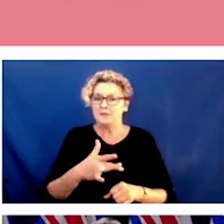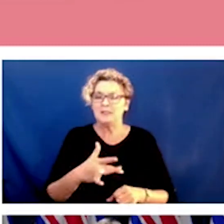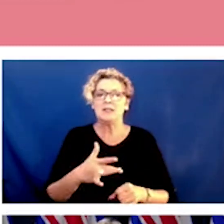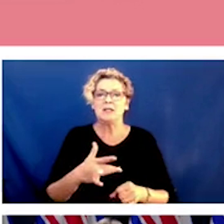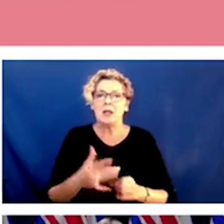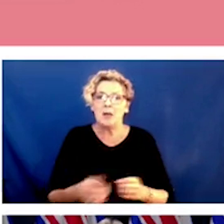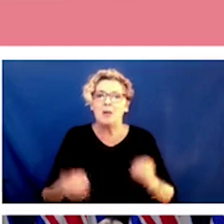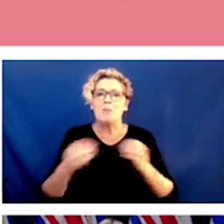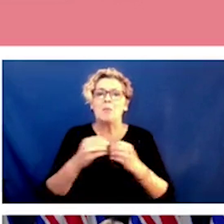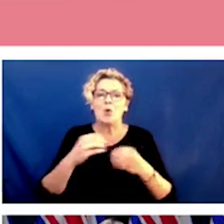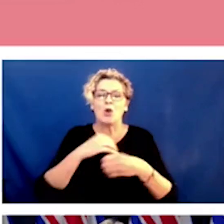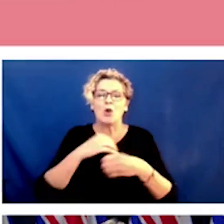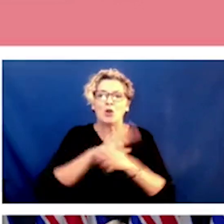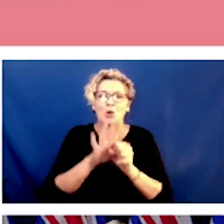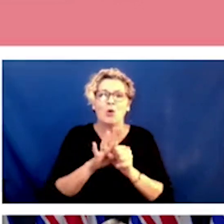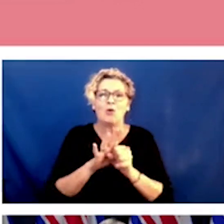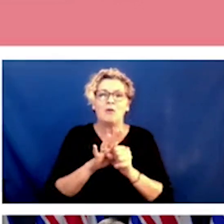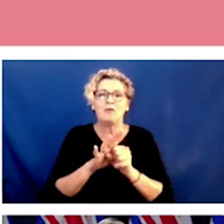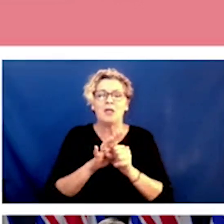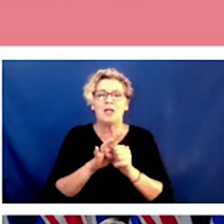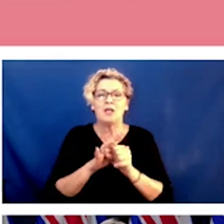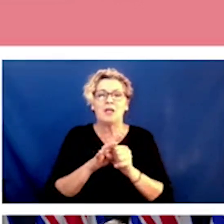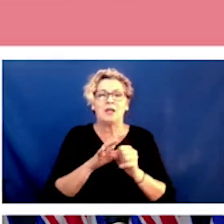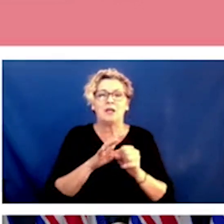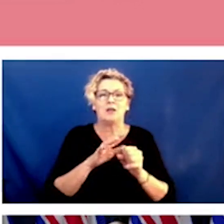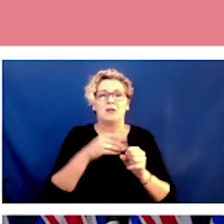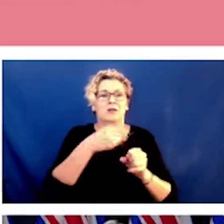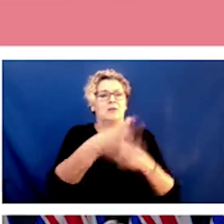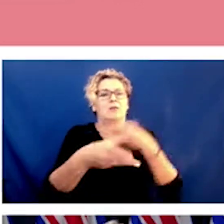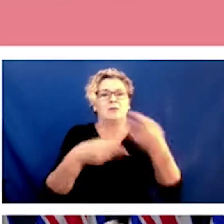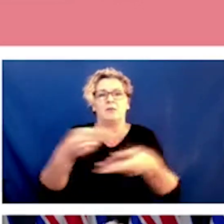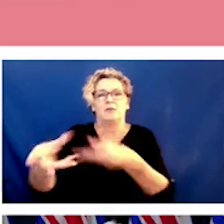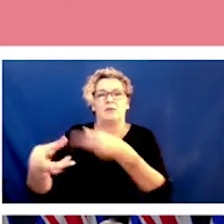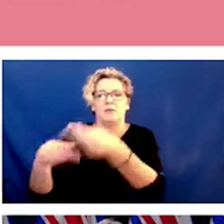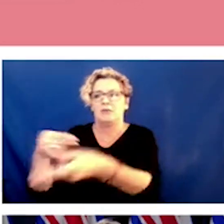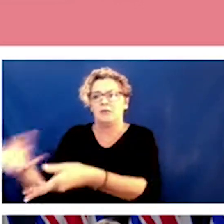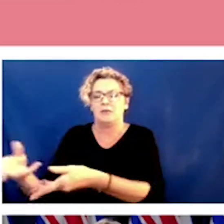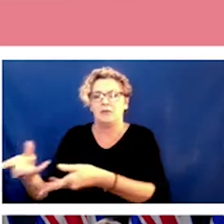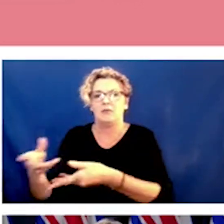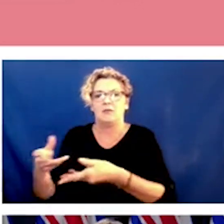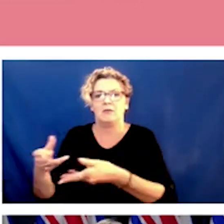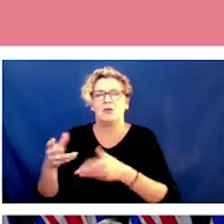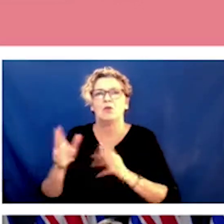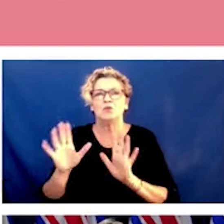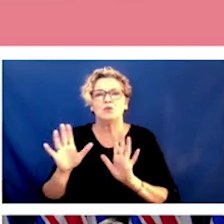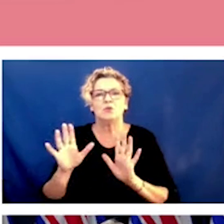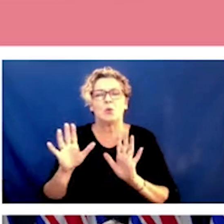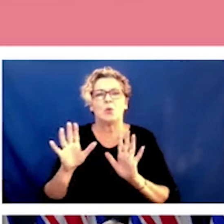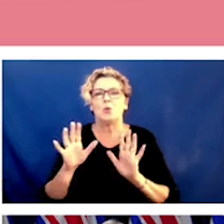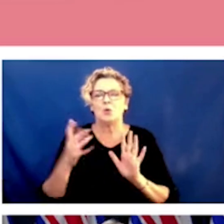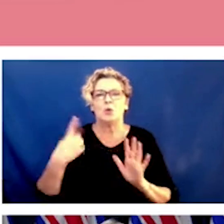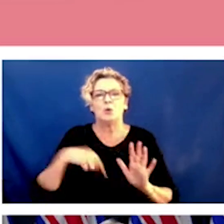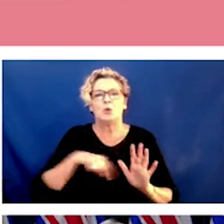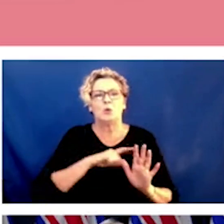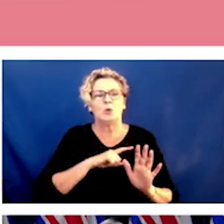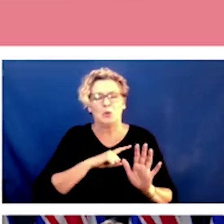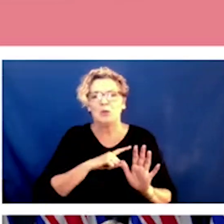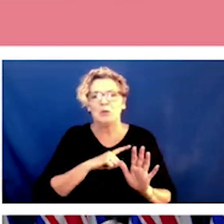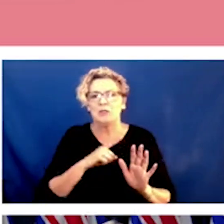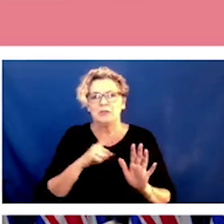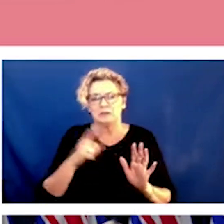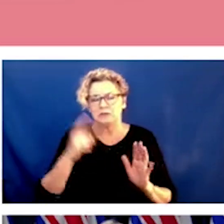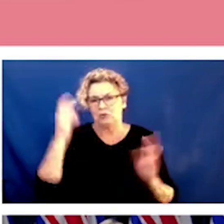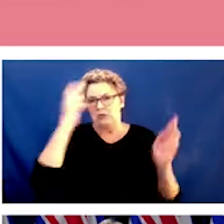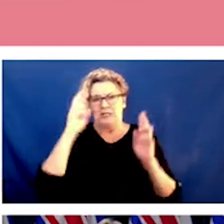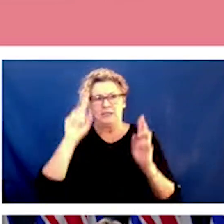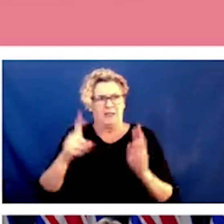to one or less people. But sometimes for reasons we don't know, we get people who shed a lot of virus, and